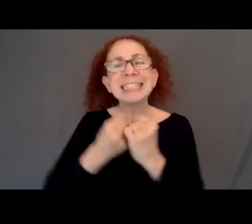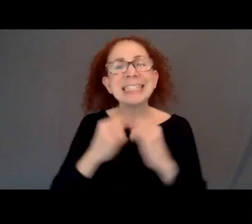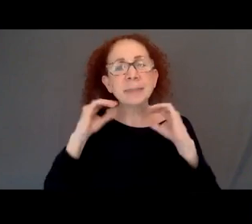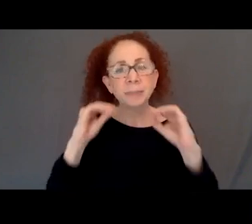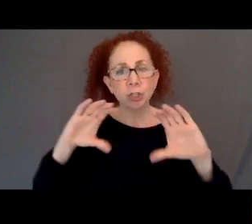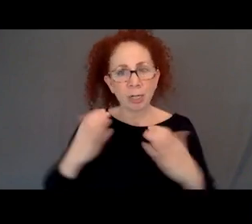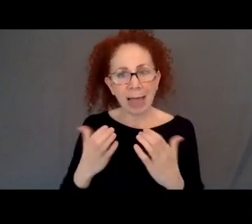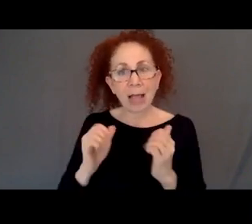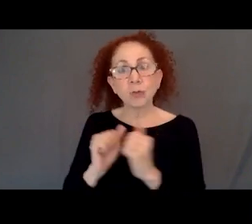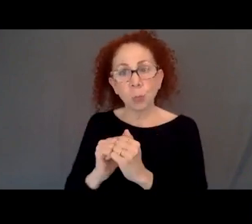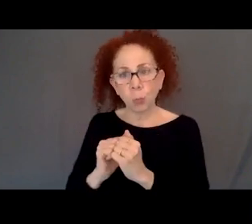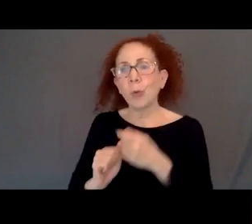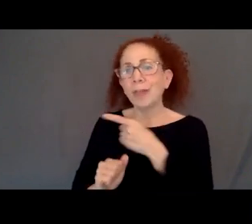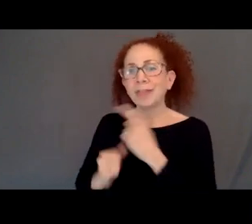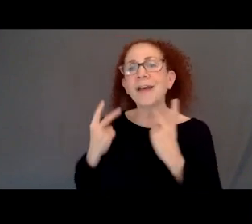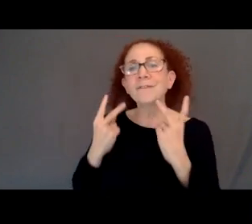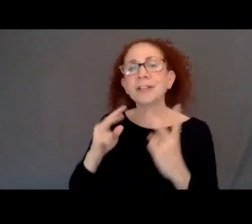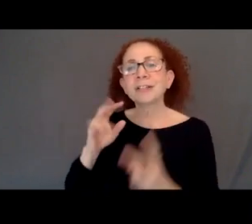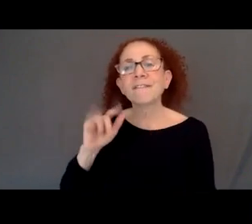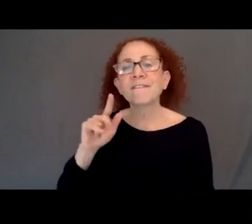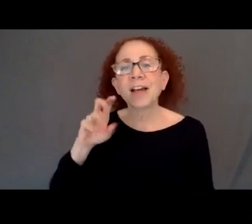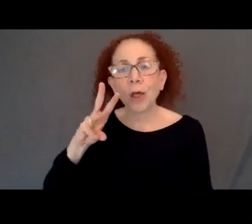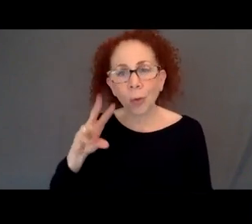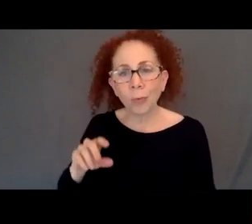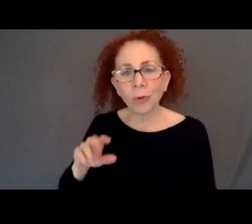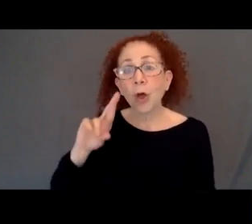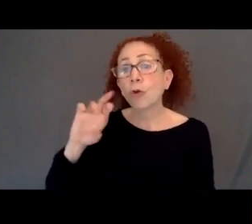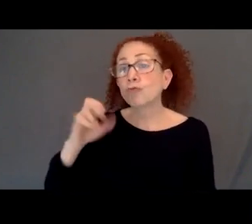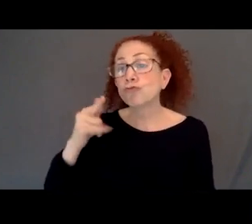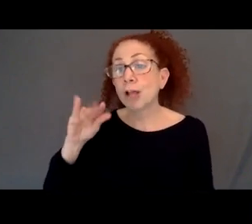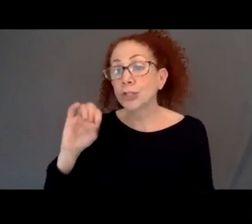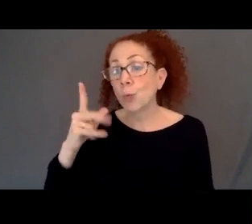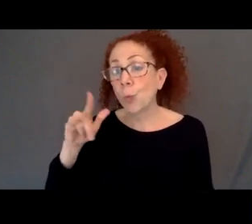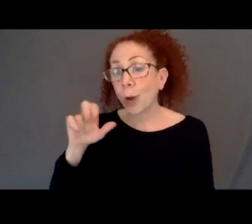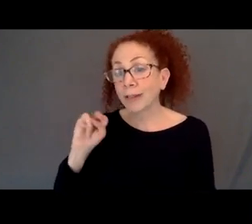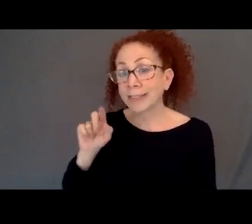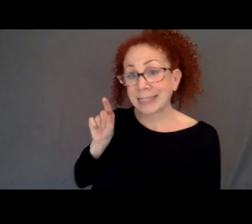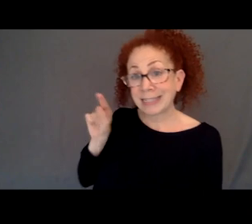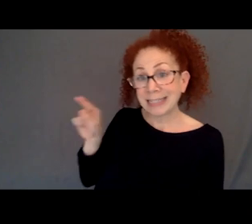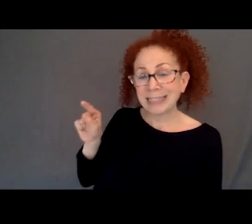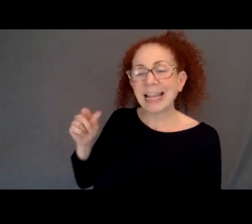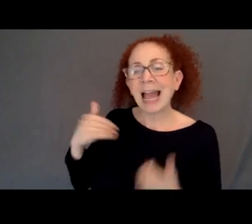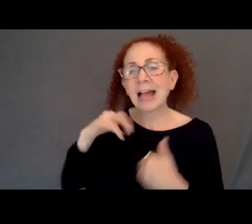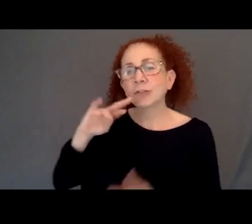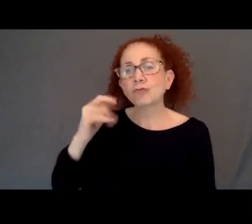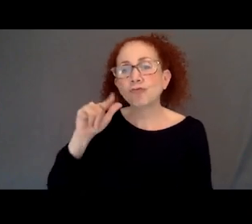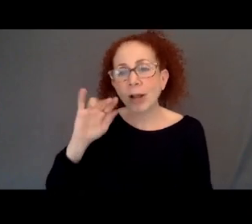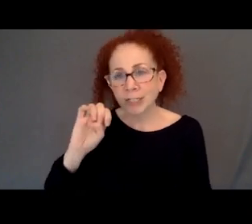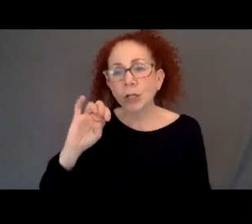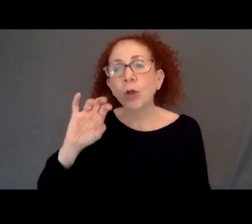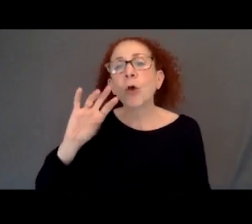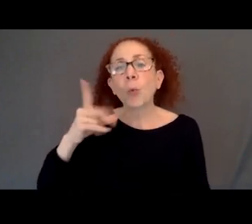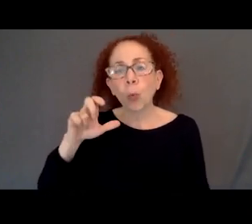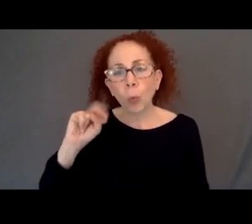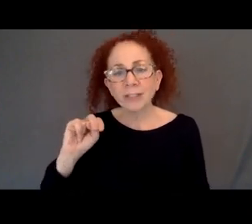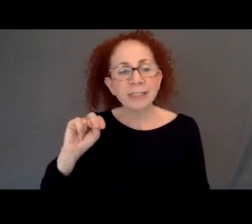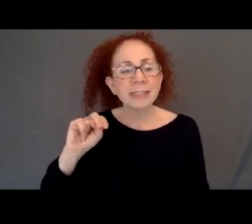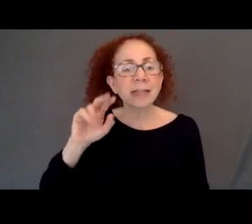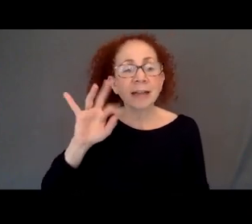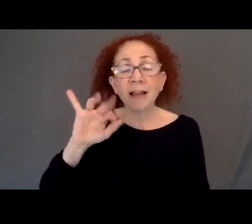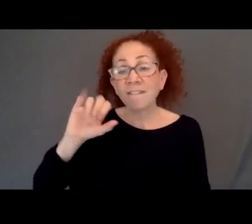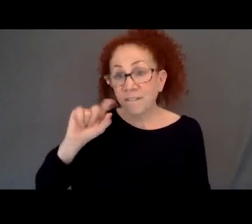teaching a class with one of our visiting fellows, Reggie Wilson, who has the Reggie Wilson Fist and Heel Performance